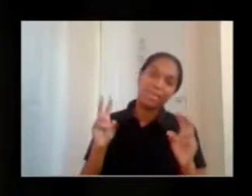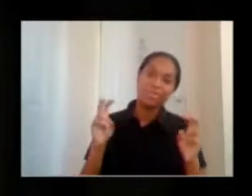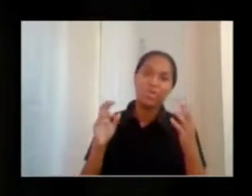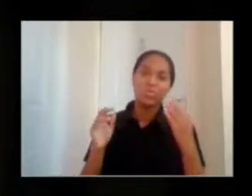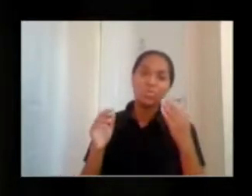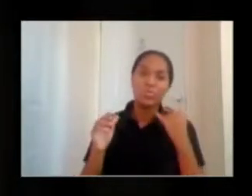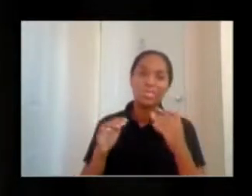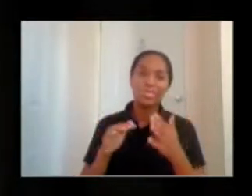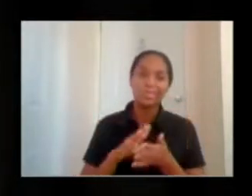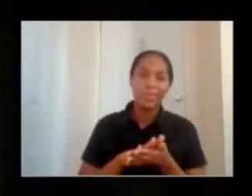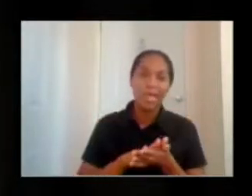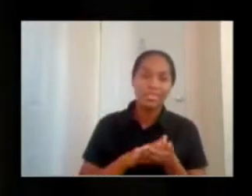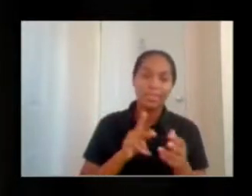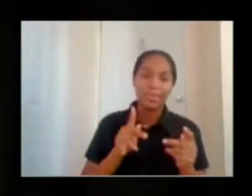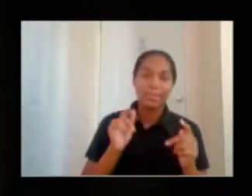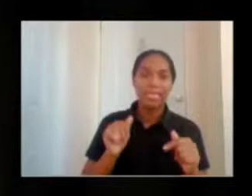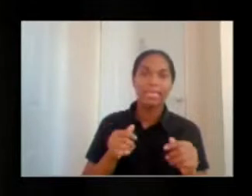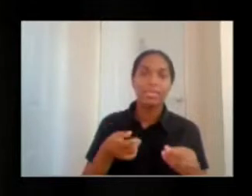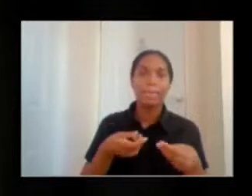of people just kind of spend,